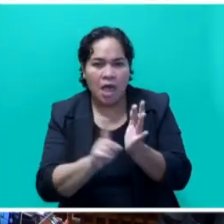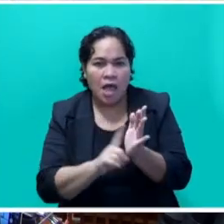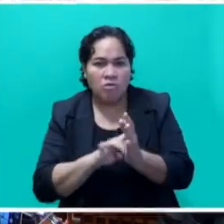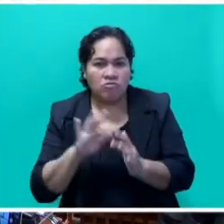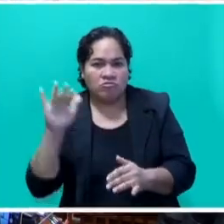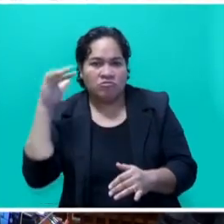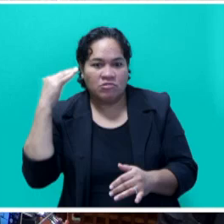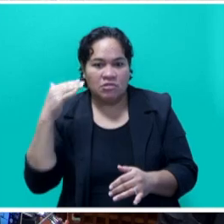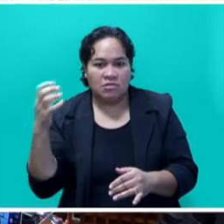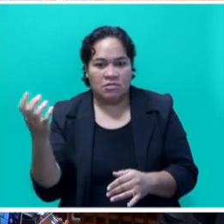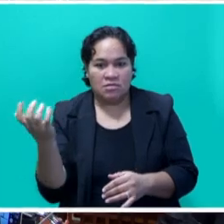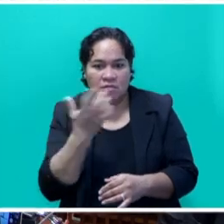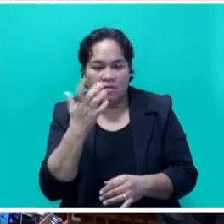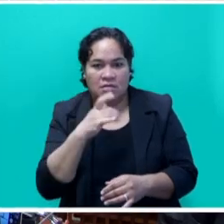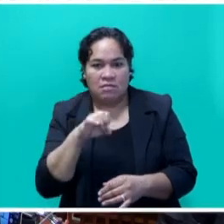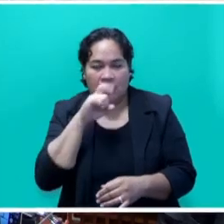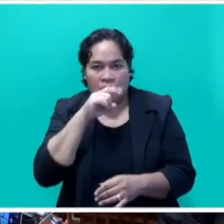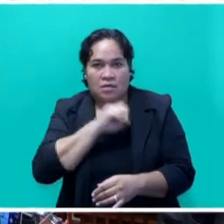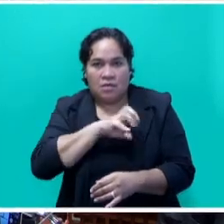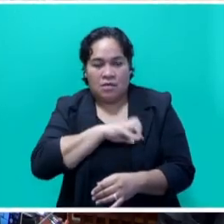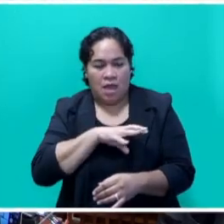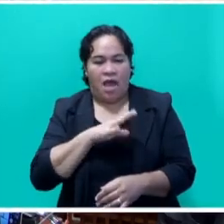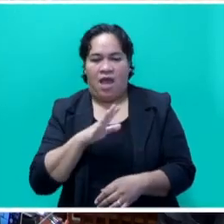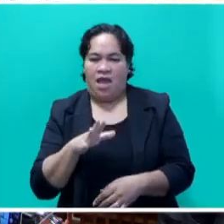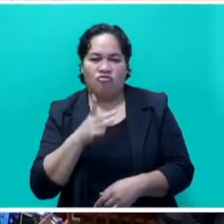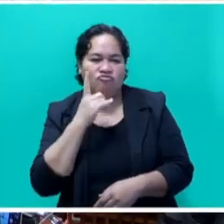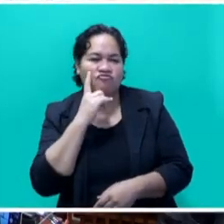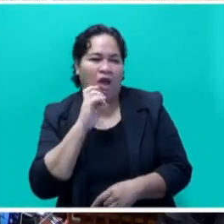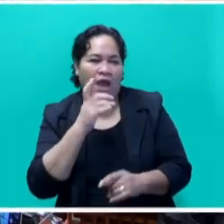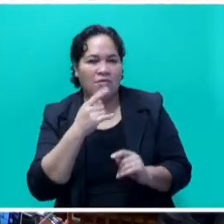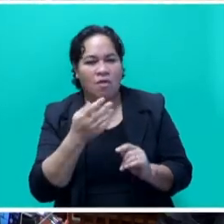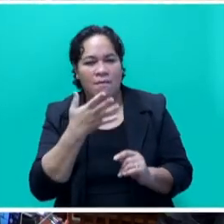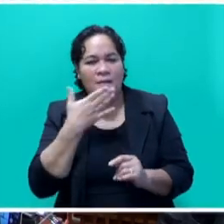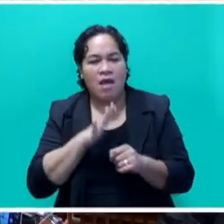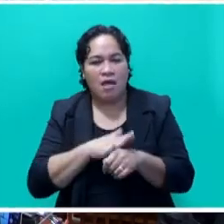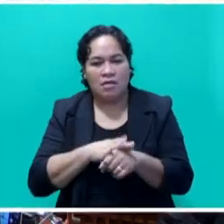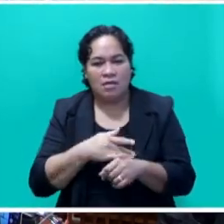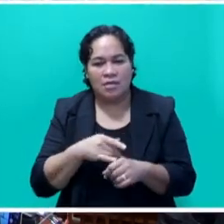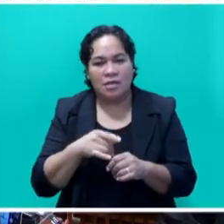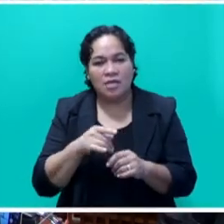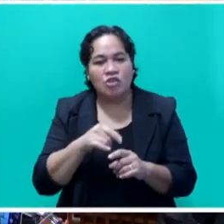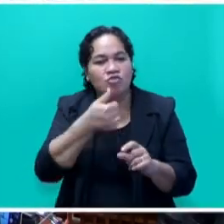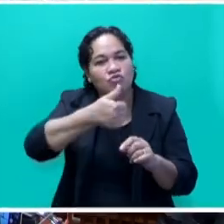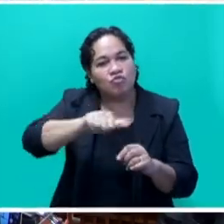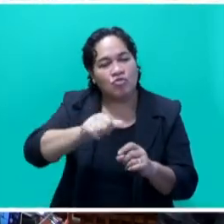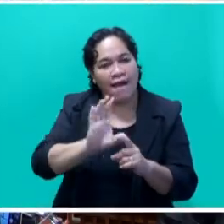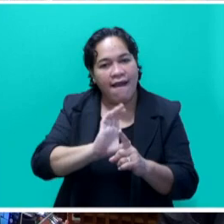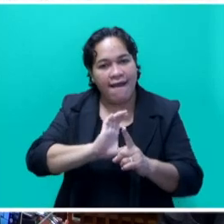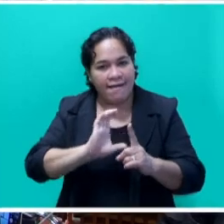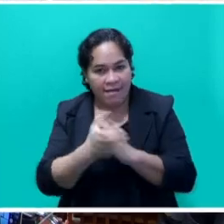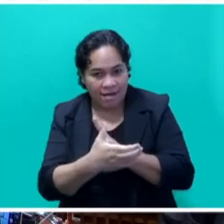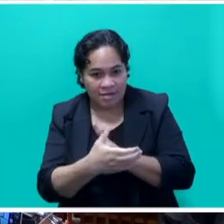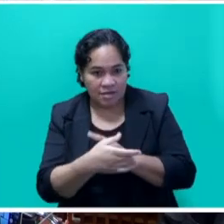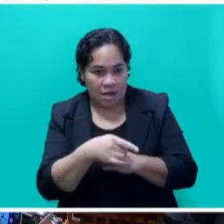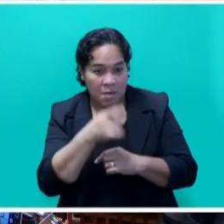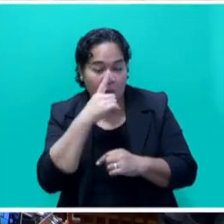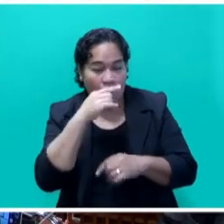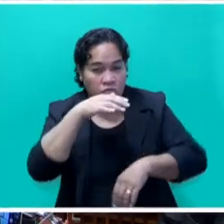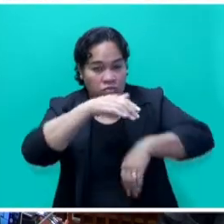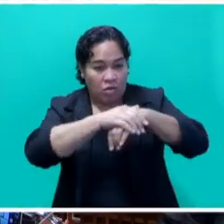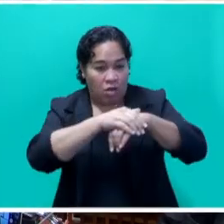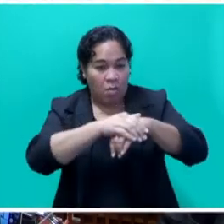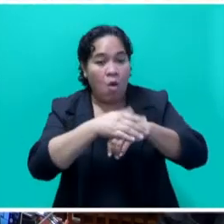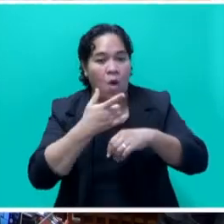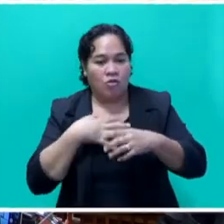that's what I call the politicization or the commodification of culture. Culture is being used by elites to suit